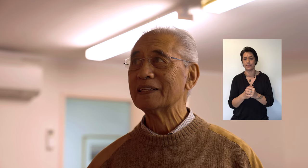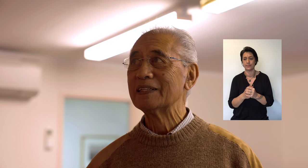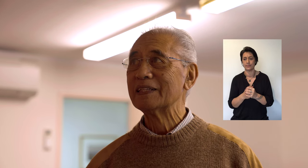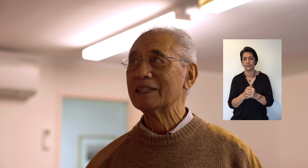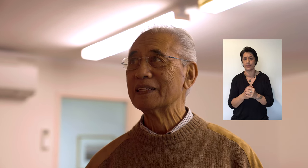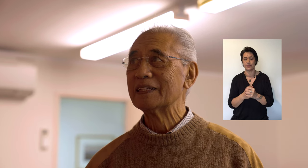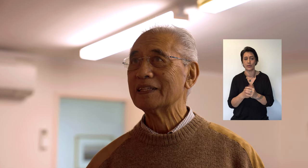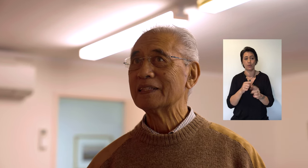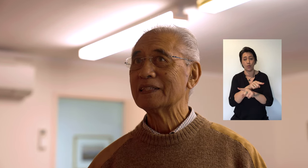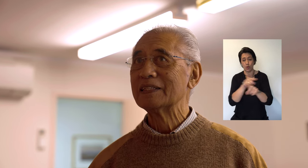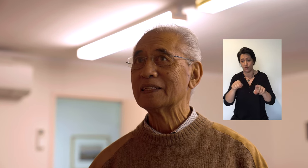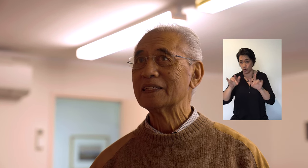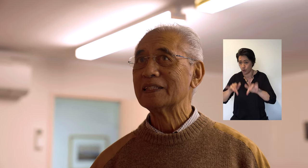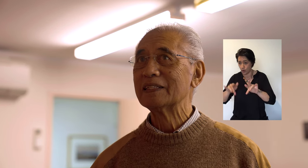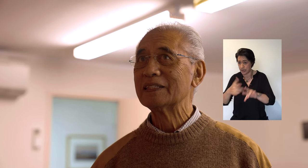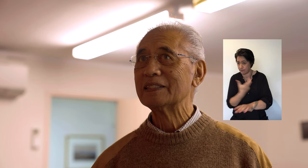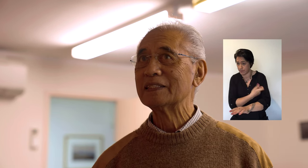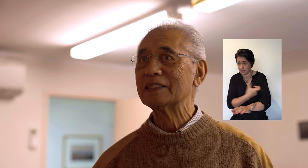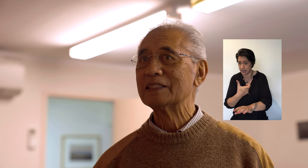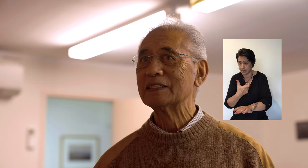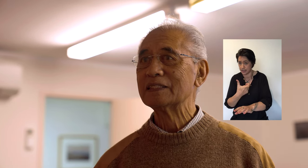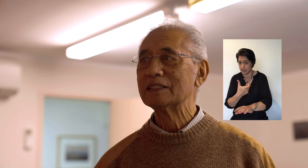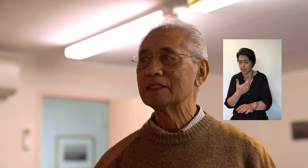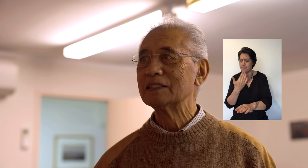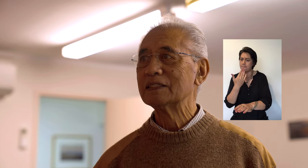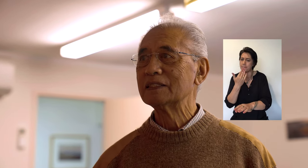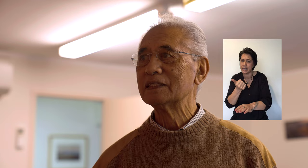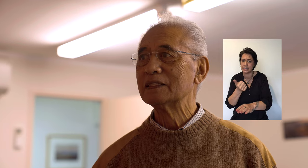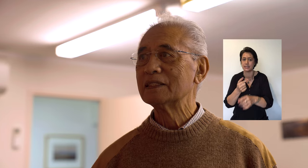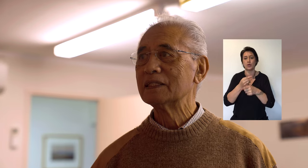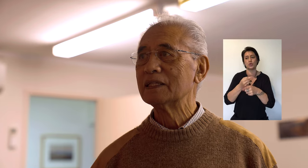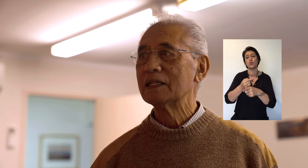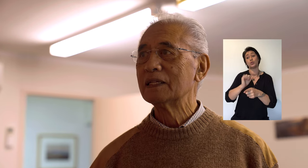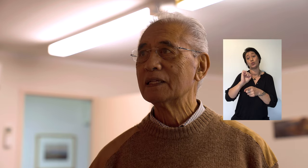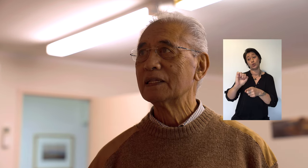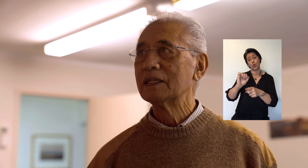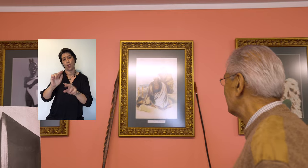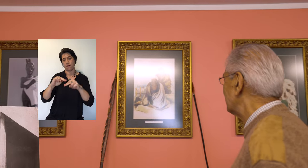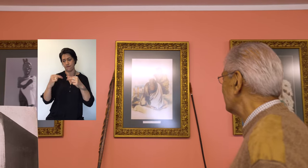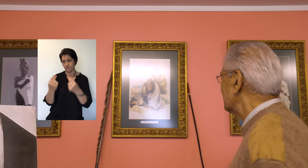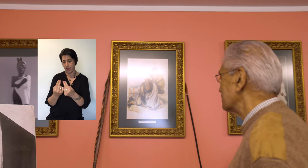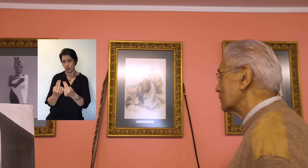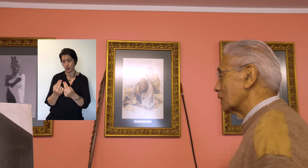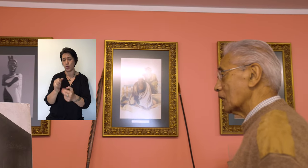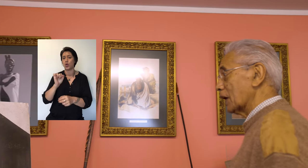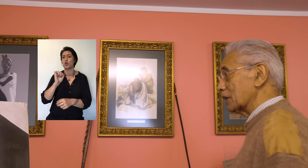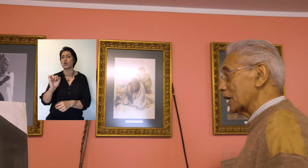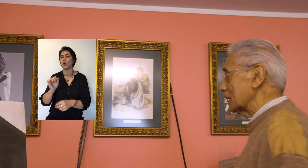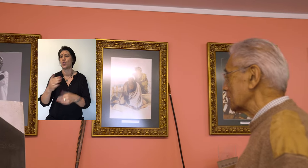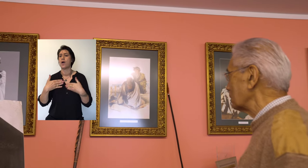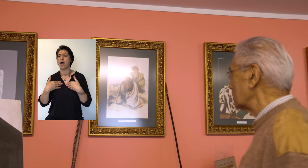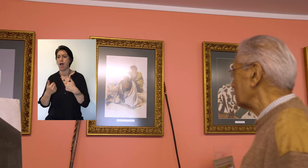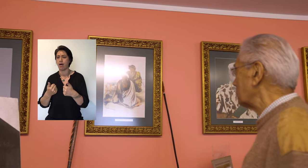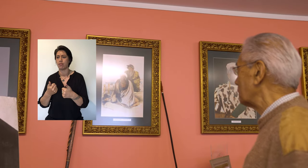To those who have yet to be vaccinated, I urge you to talk with your whānau and your